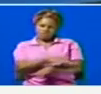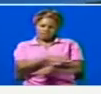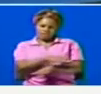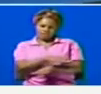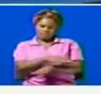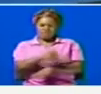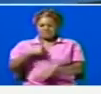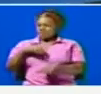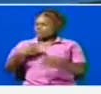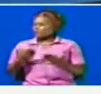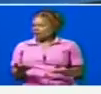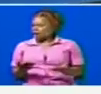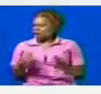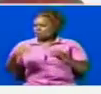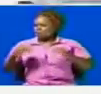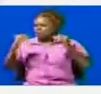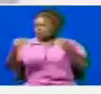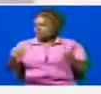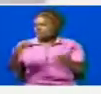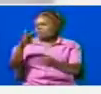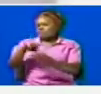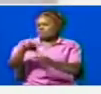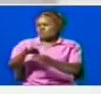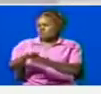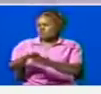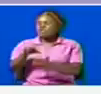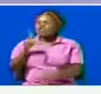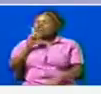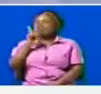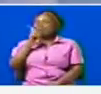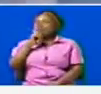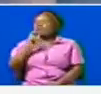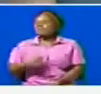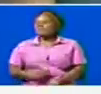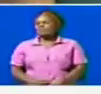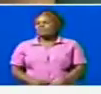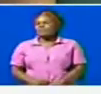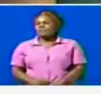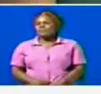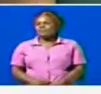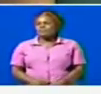the reaction so far about the postponement of the vote in the county tomorrow.